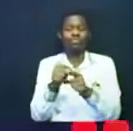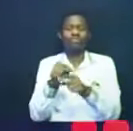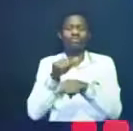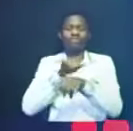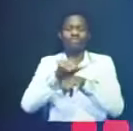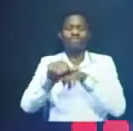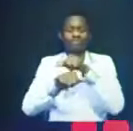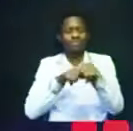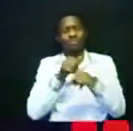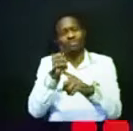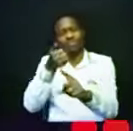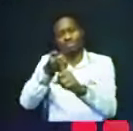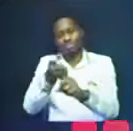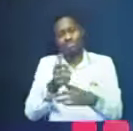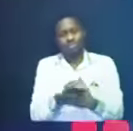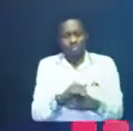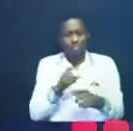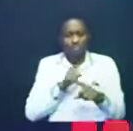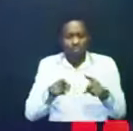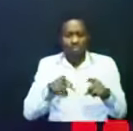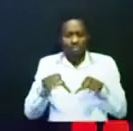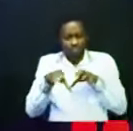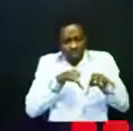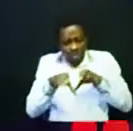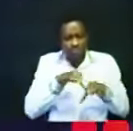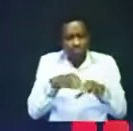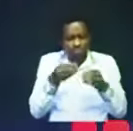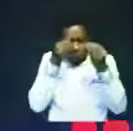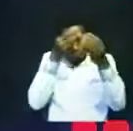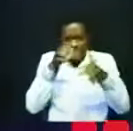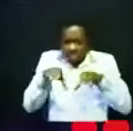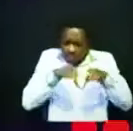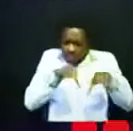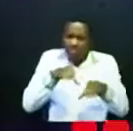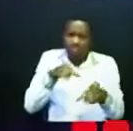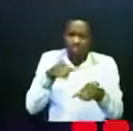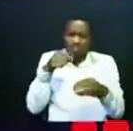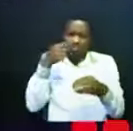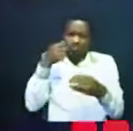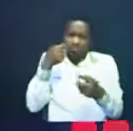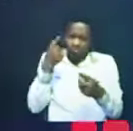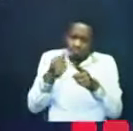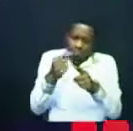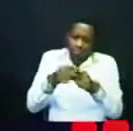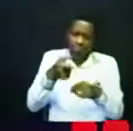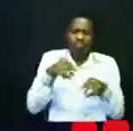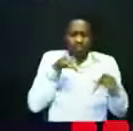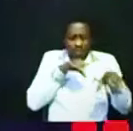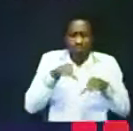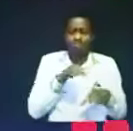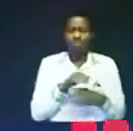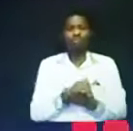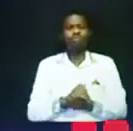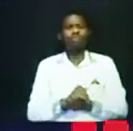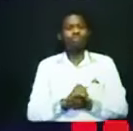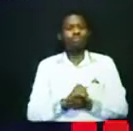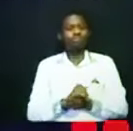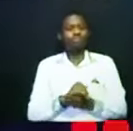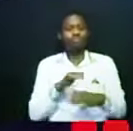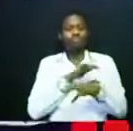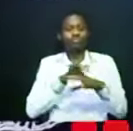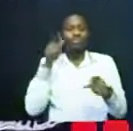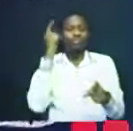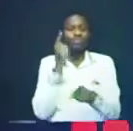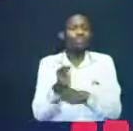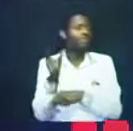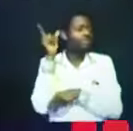yourself. Do what he says. Enti munye asem no tiefuo keke emfa ensisi mu